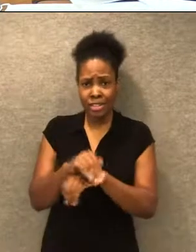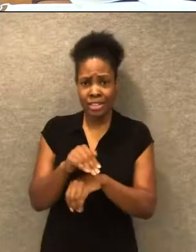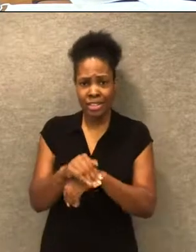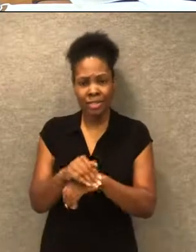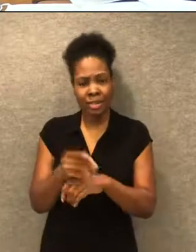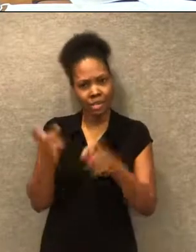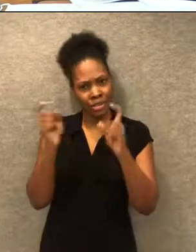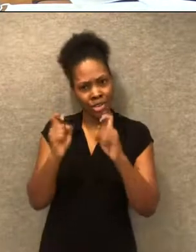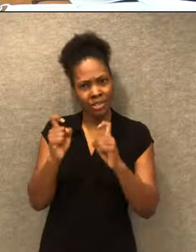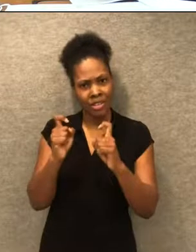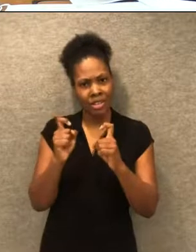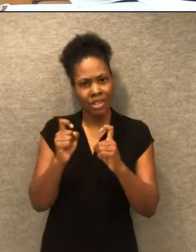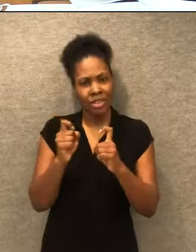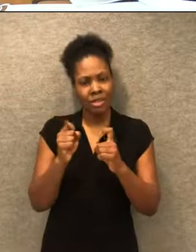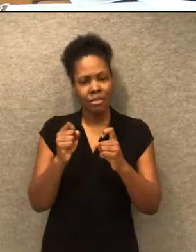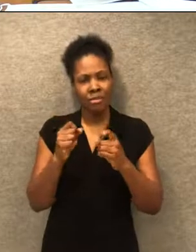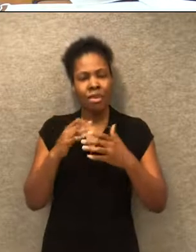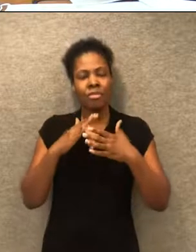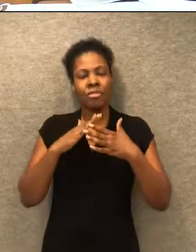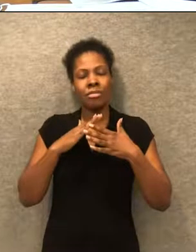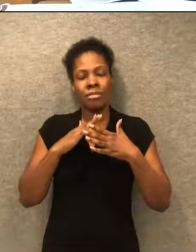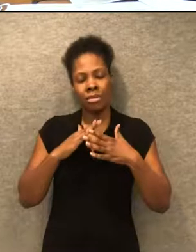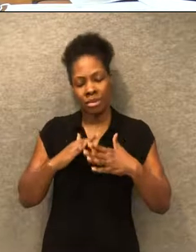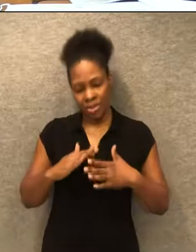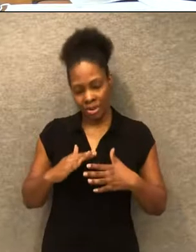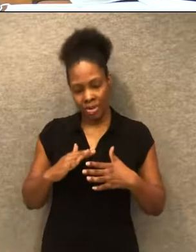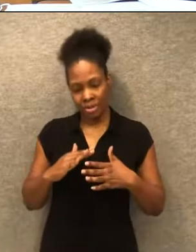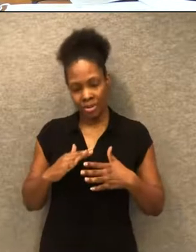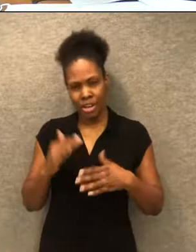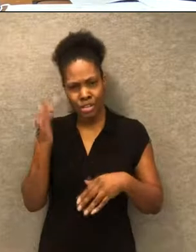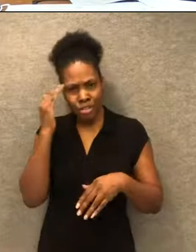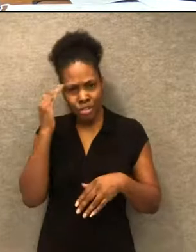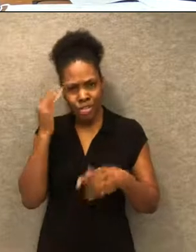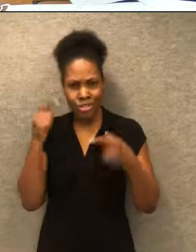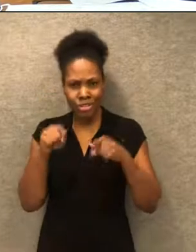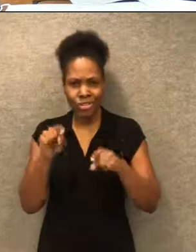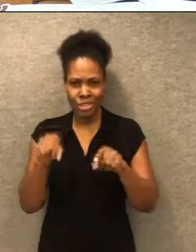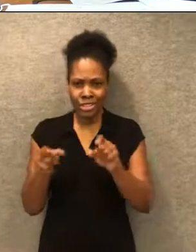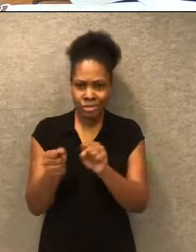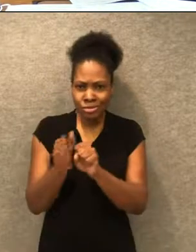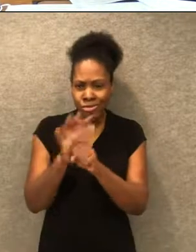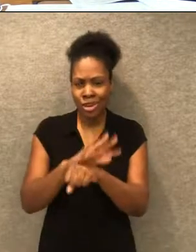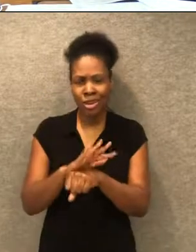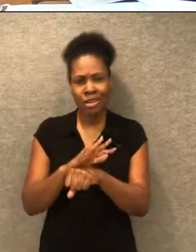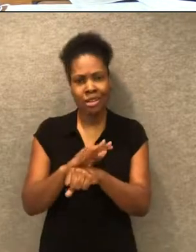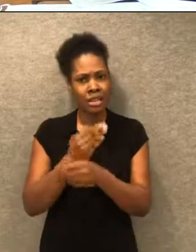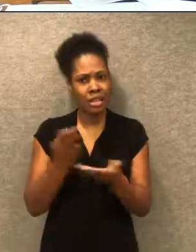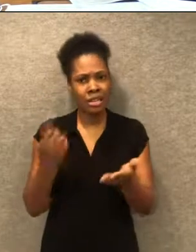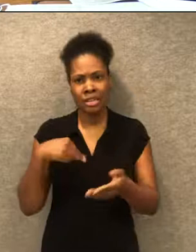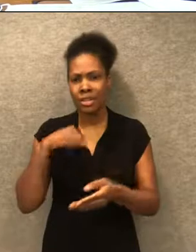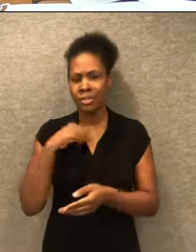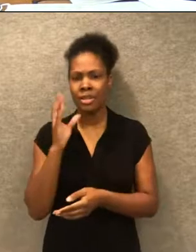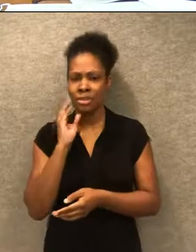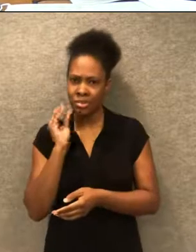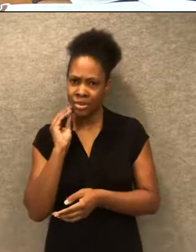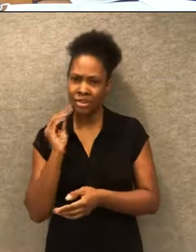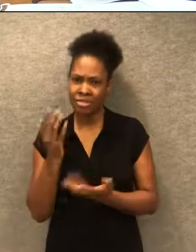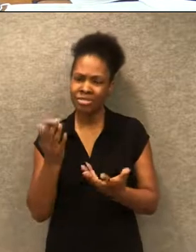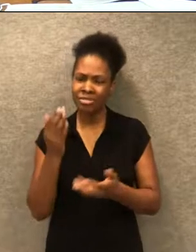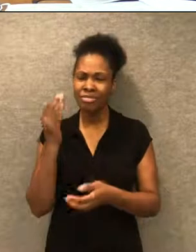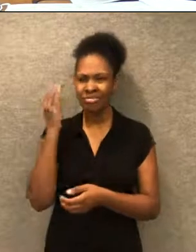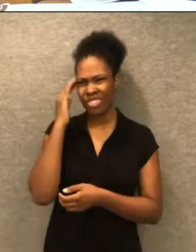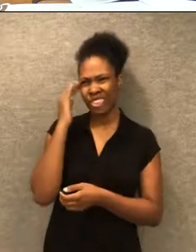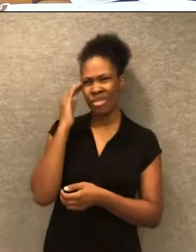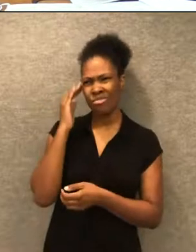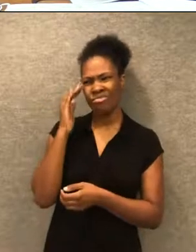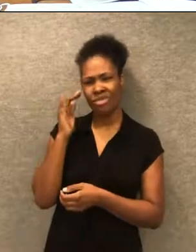some relief to know that during this whole pandemic and some of the things that we are going through in life, that, you know what, we're normal